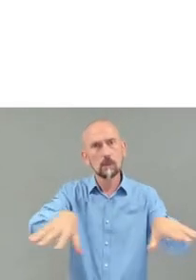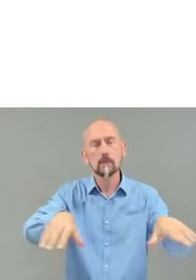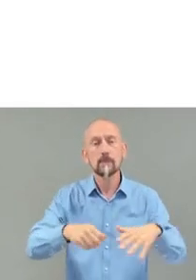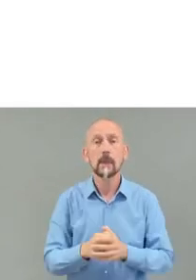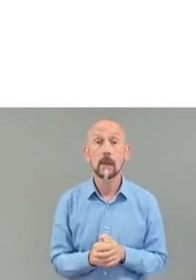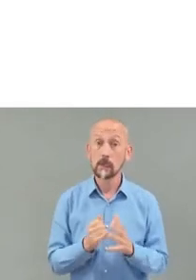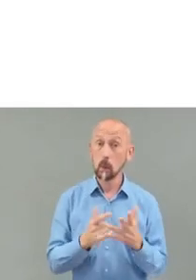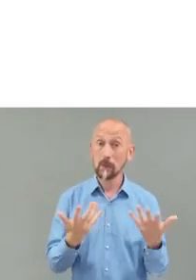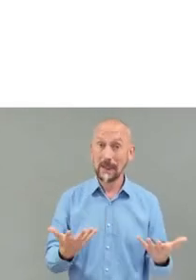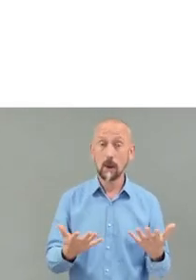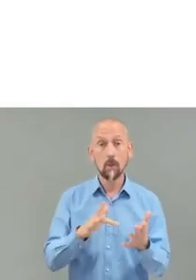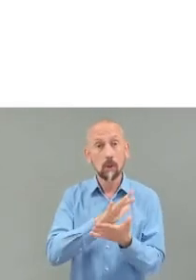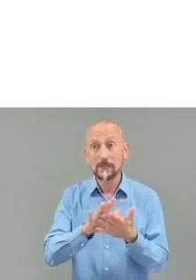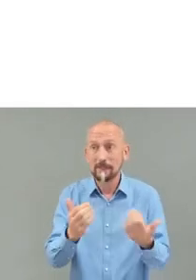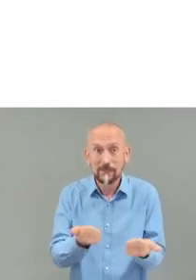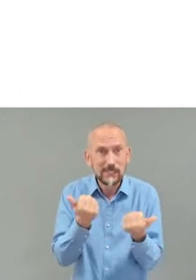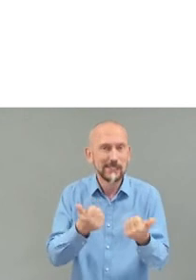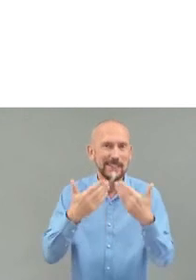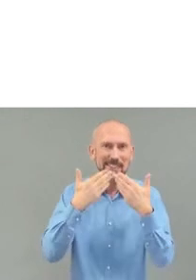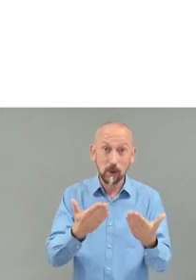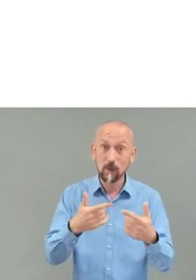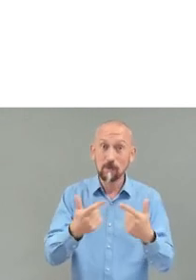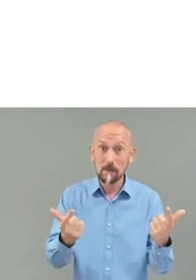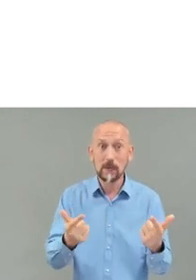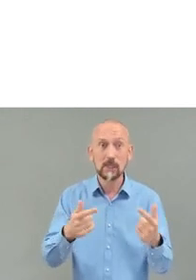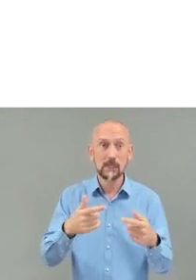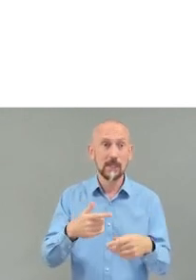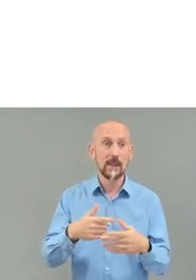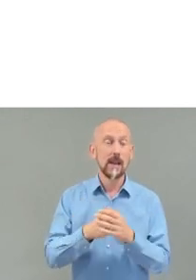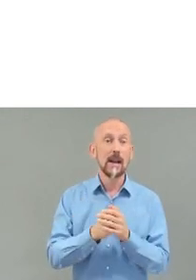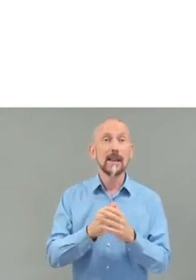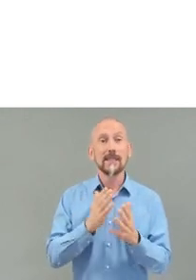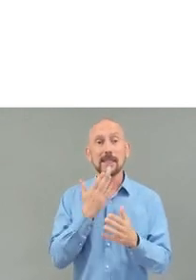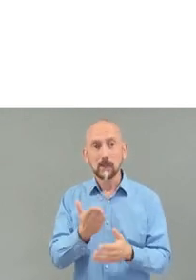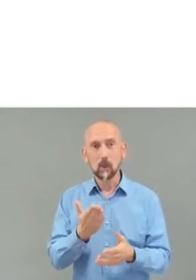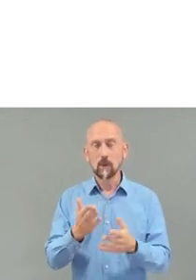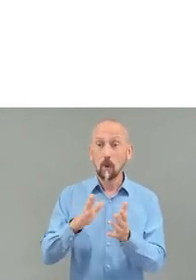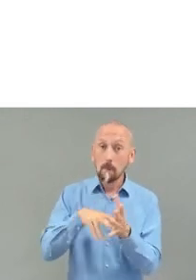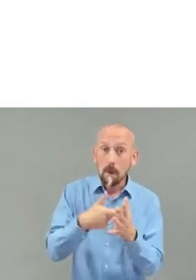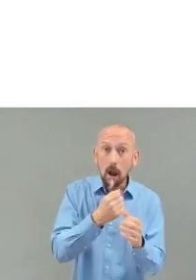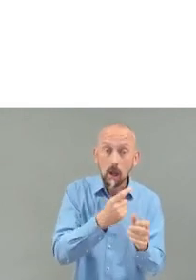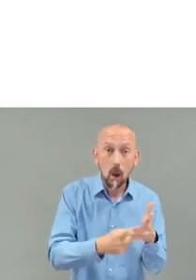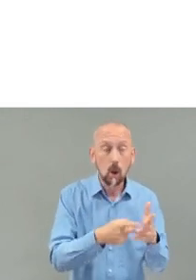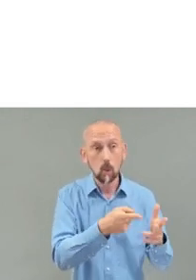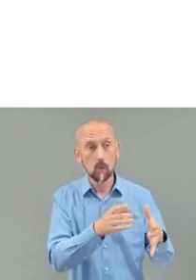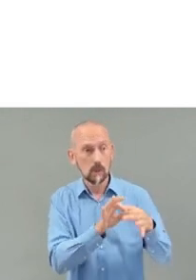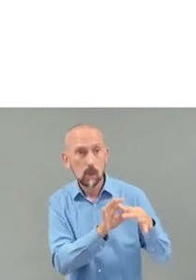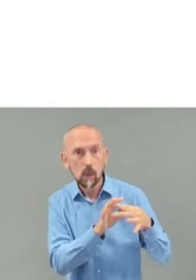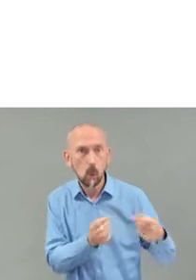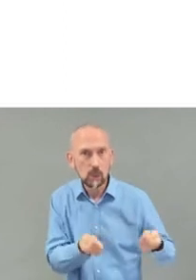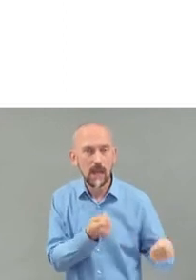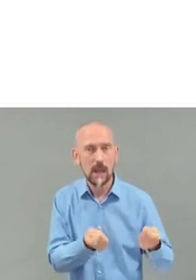you all very much for your attendance. Thank you to thank you to Margot as my co-chair and all of the